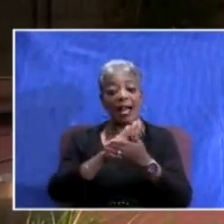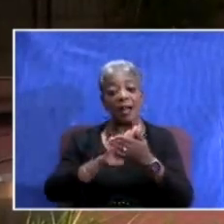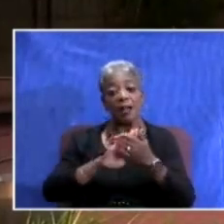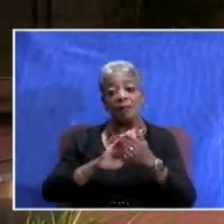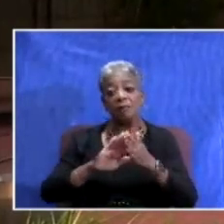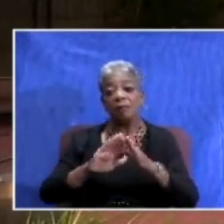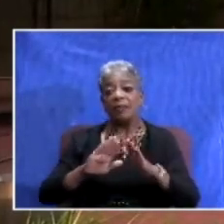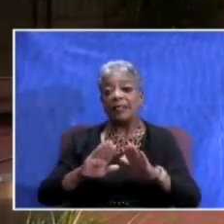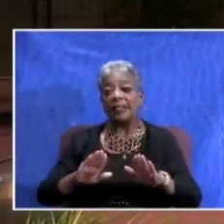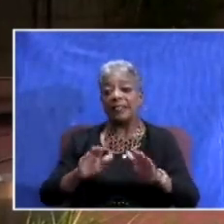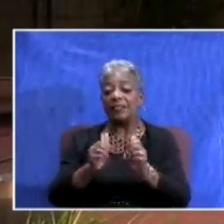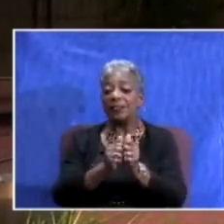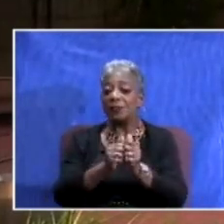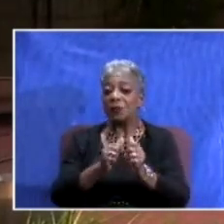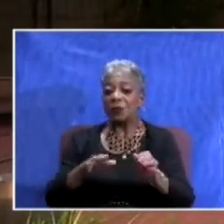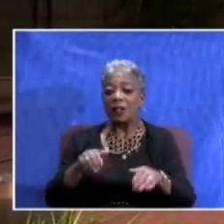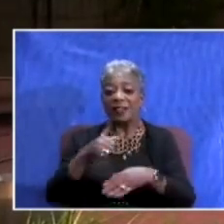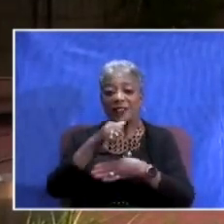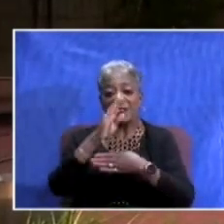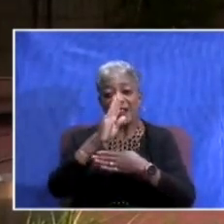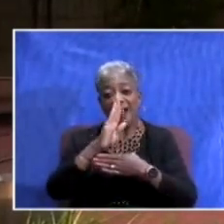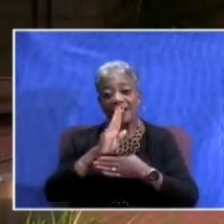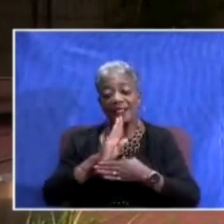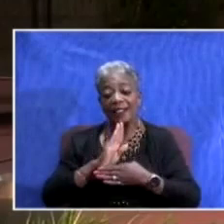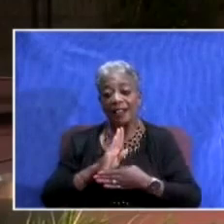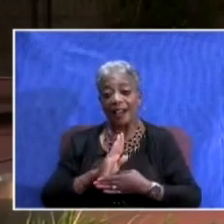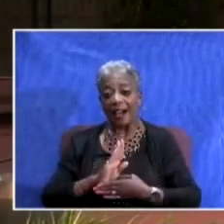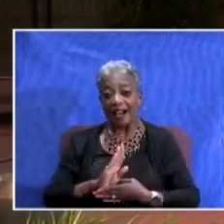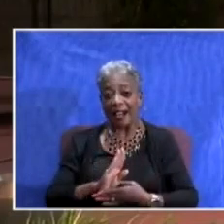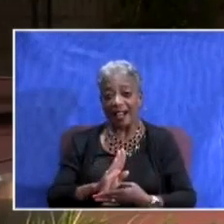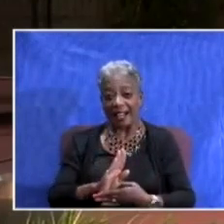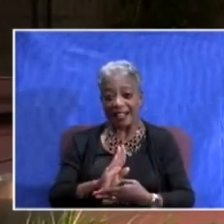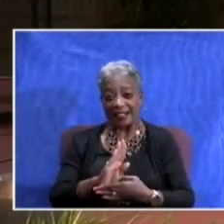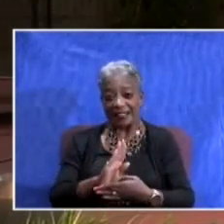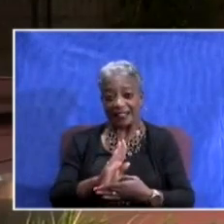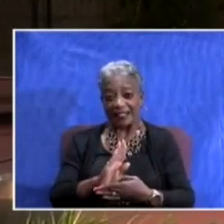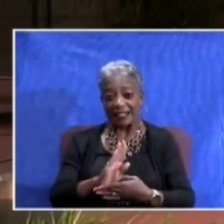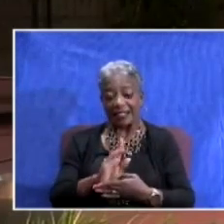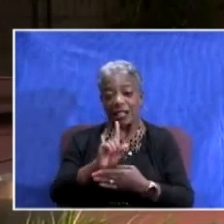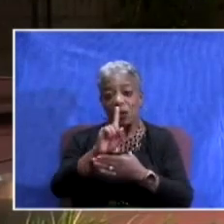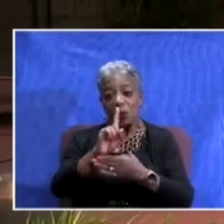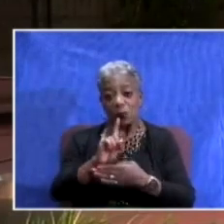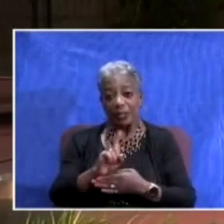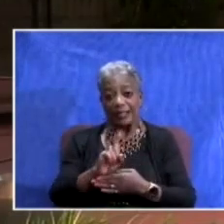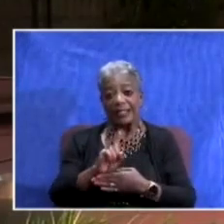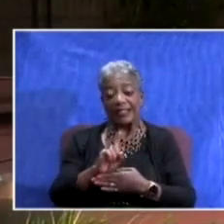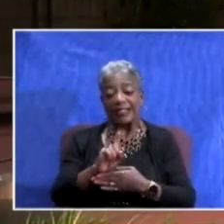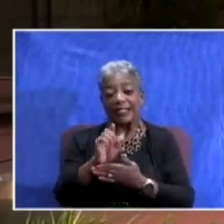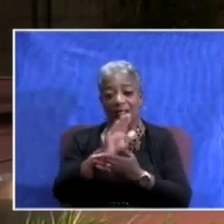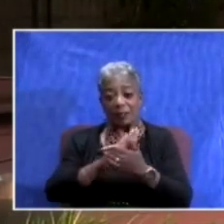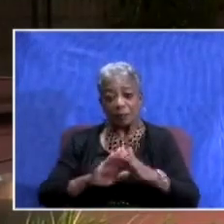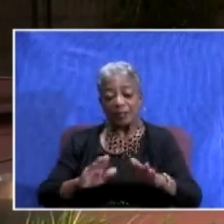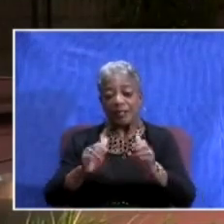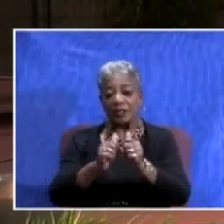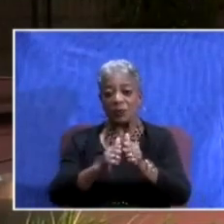horizontally with each other if you don't first have peace vertically with